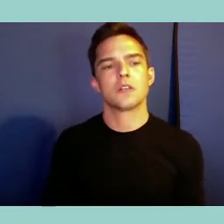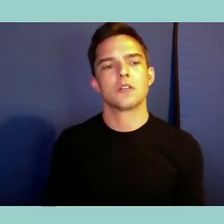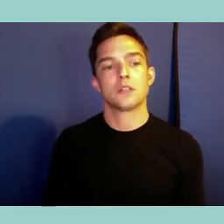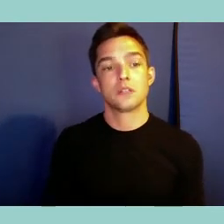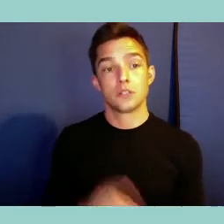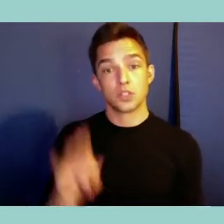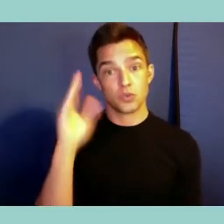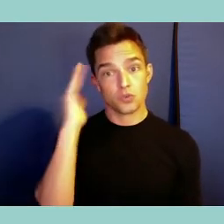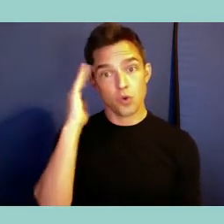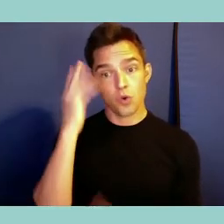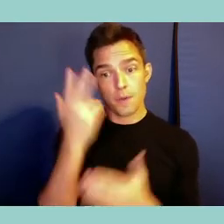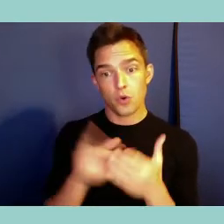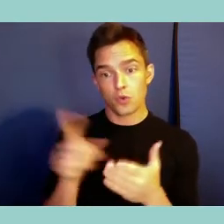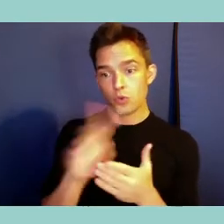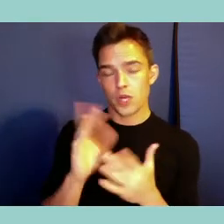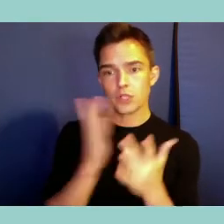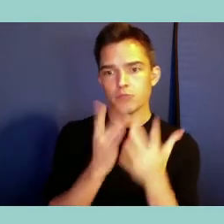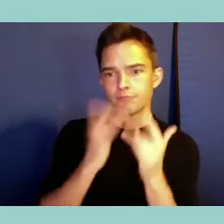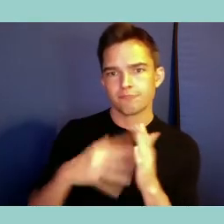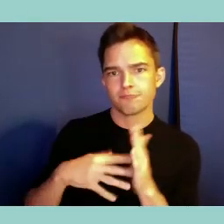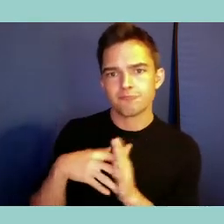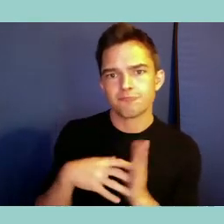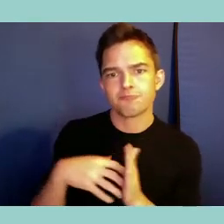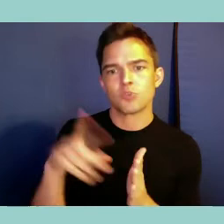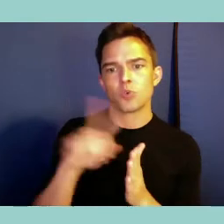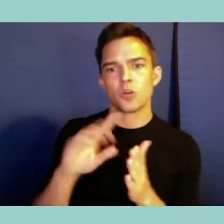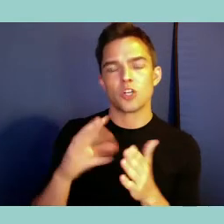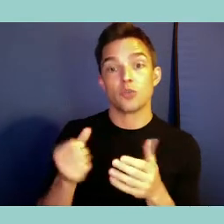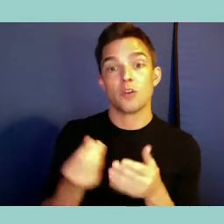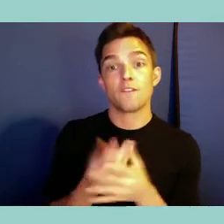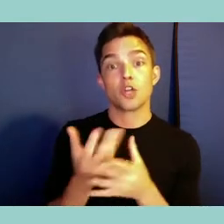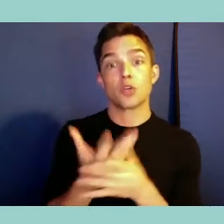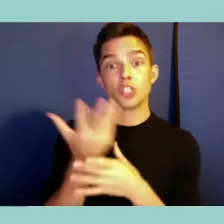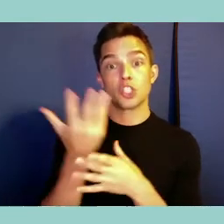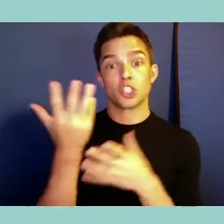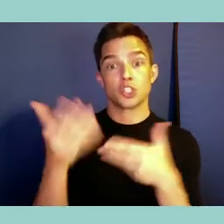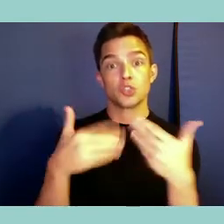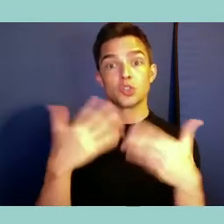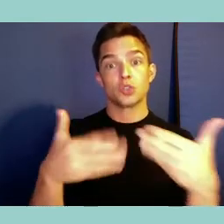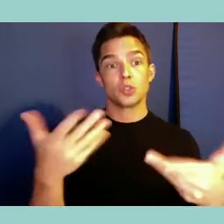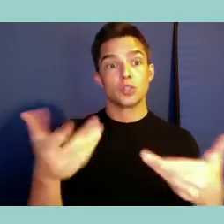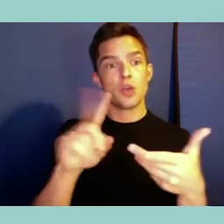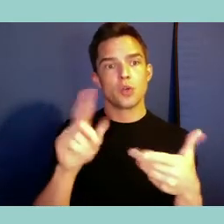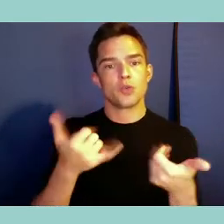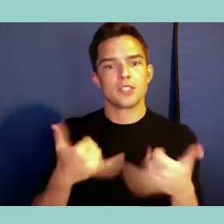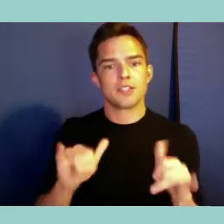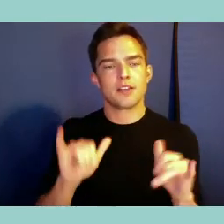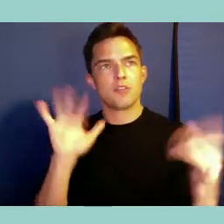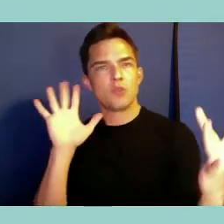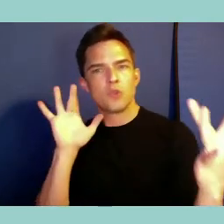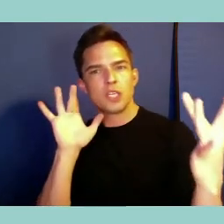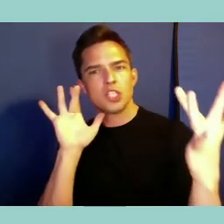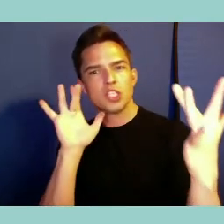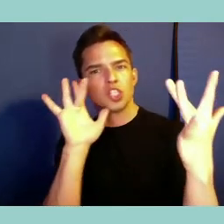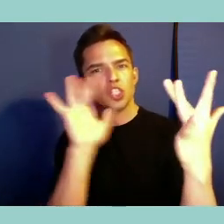You know both where you fall short and where you flourish and where you still reach.